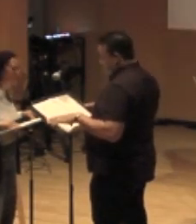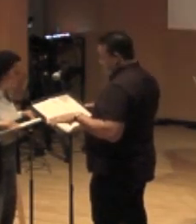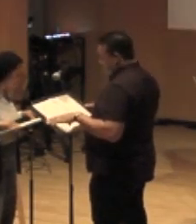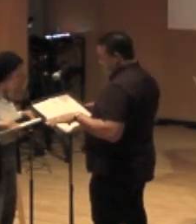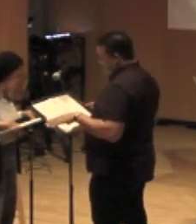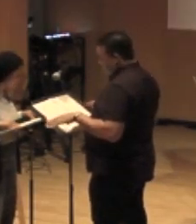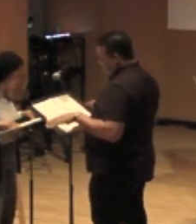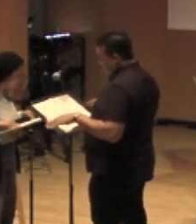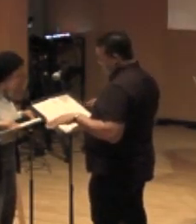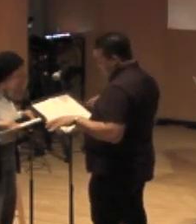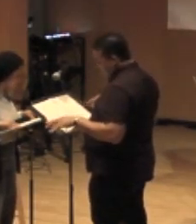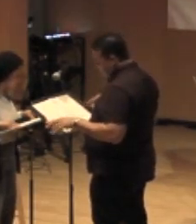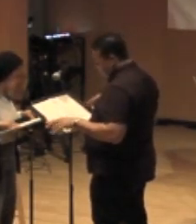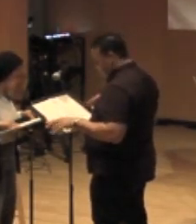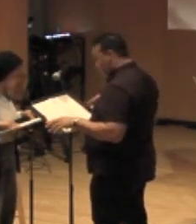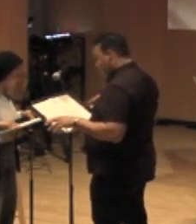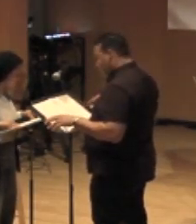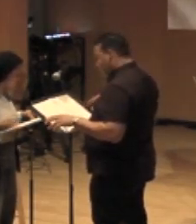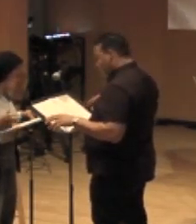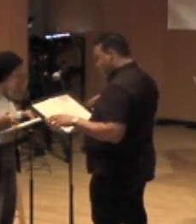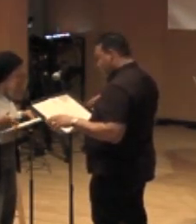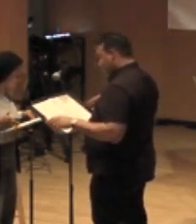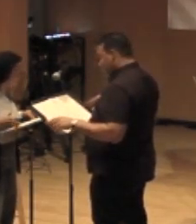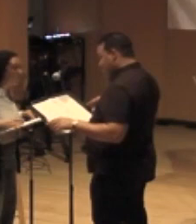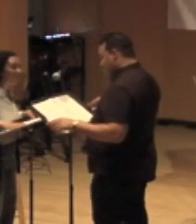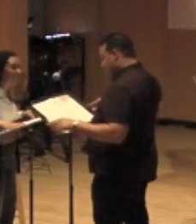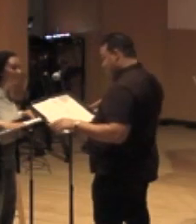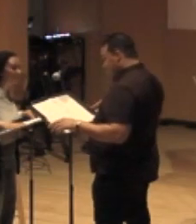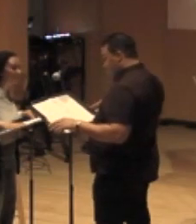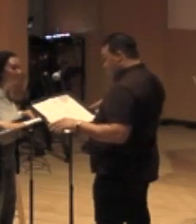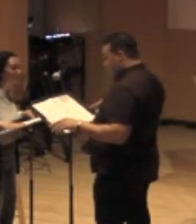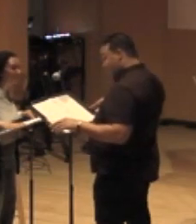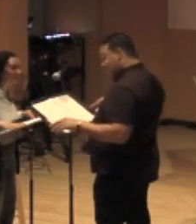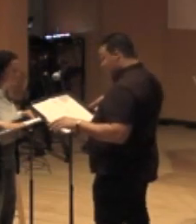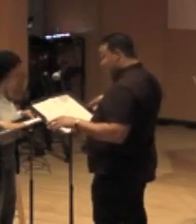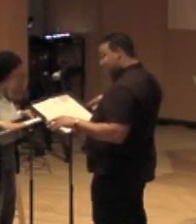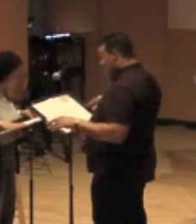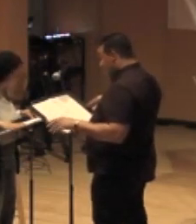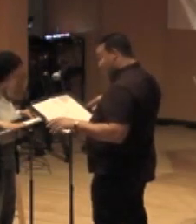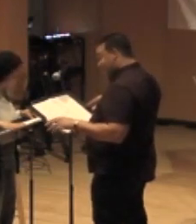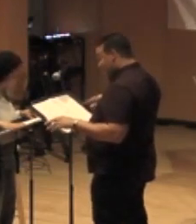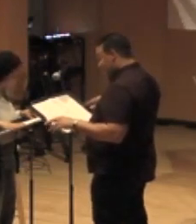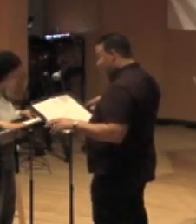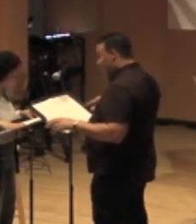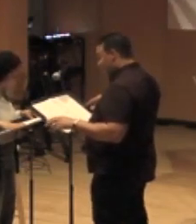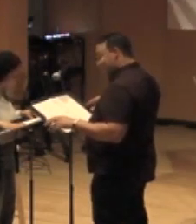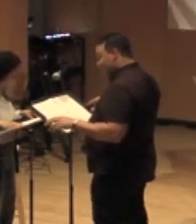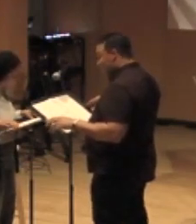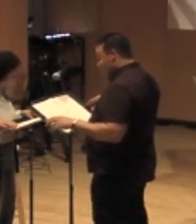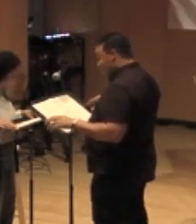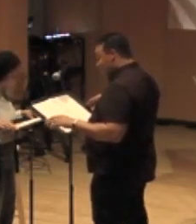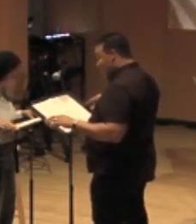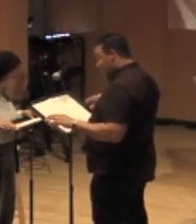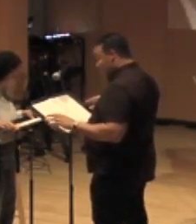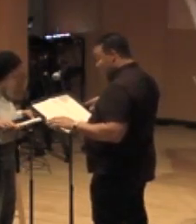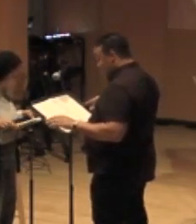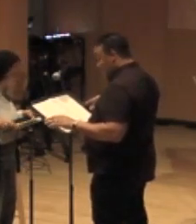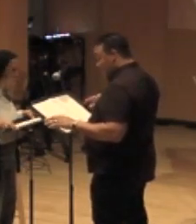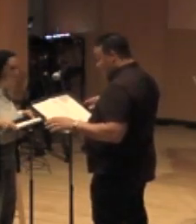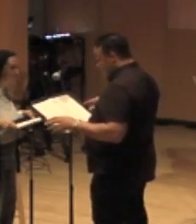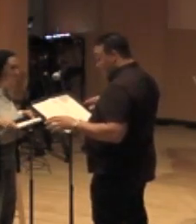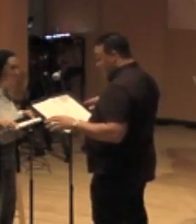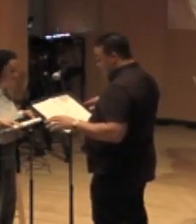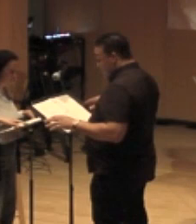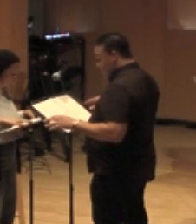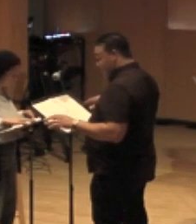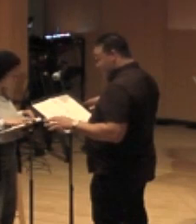house right and it's right on the water right yes it's very nice here we've been lucky it's